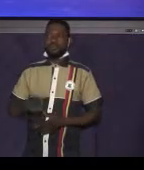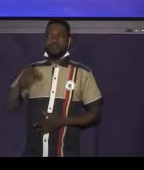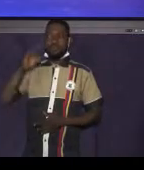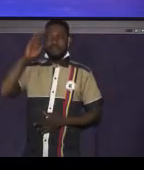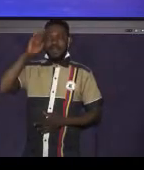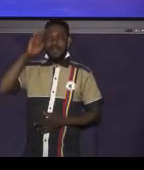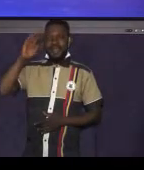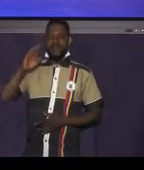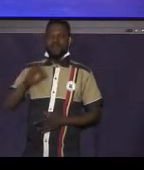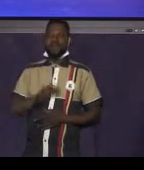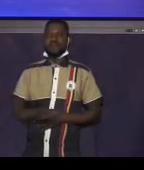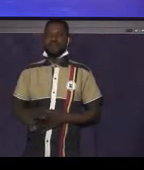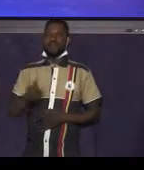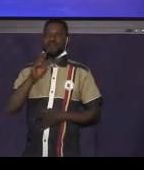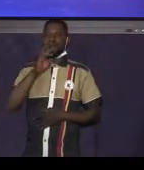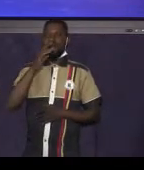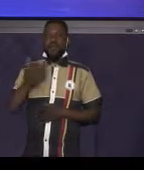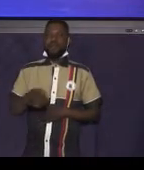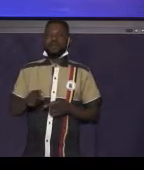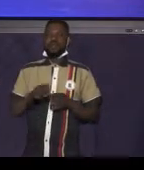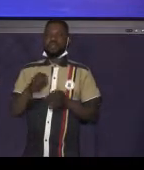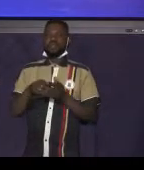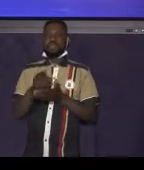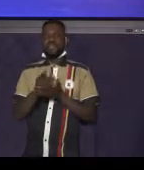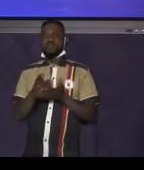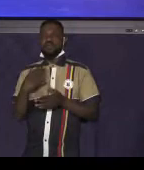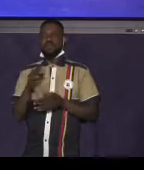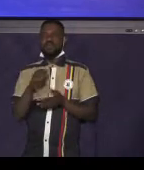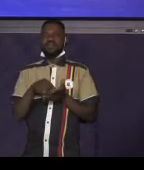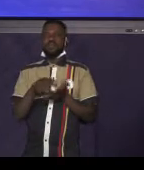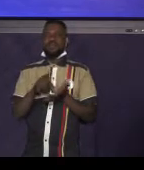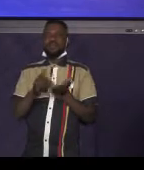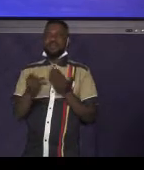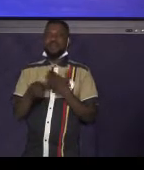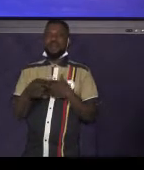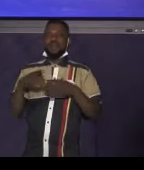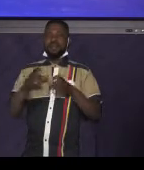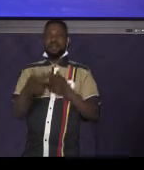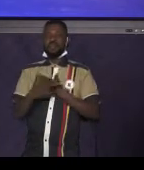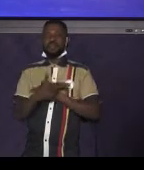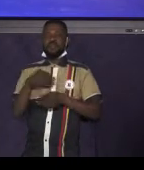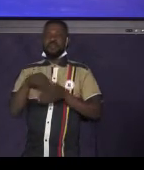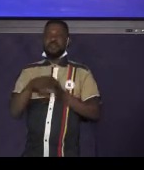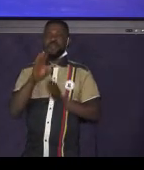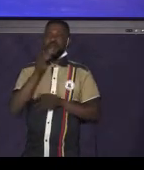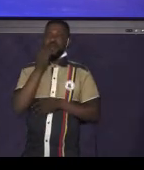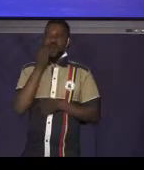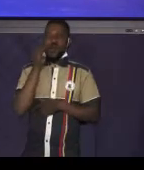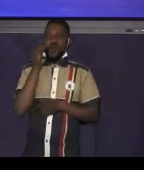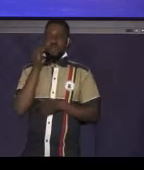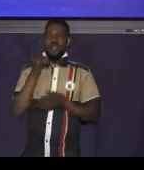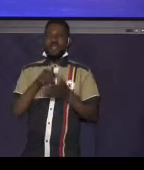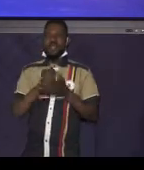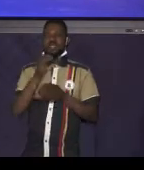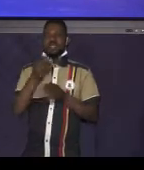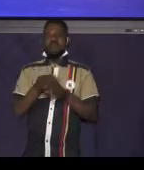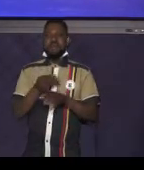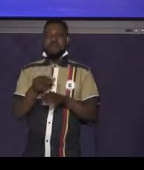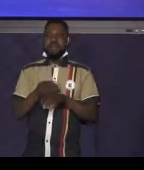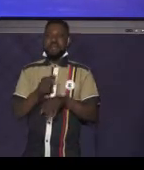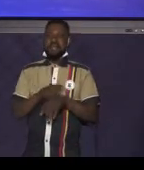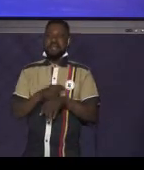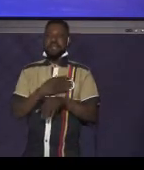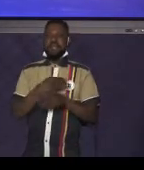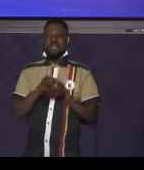Hello children, you are welcome to this segment of the program, The Classroom in Your Home. It is mathematics